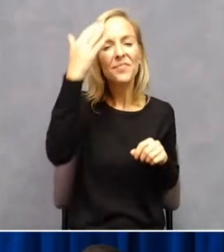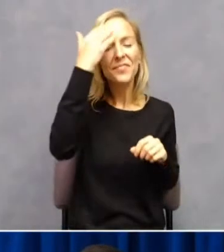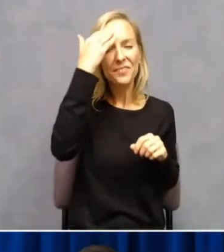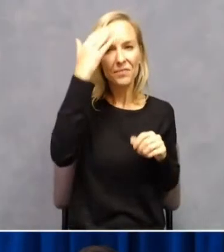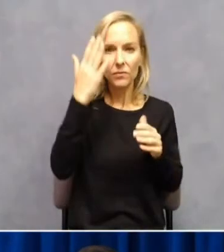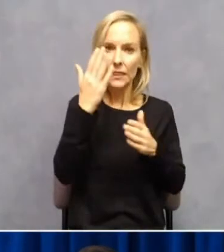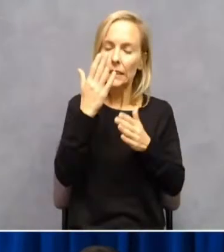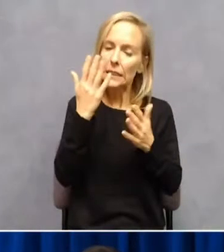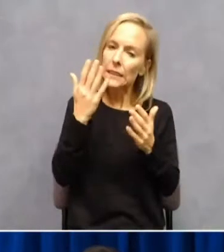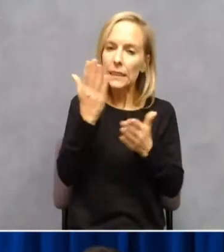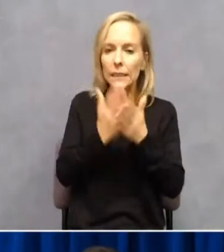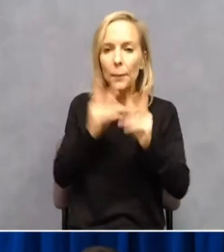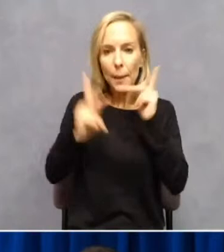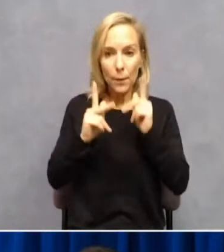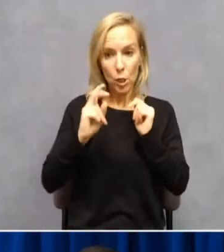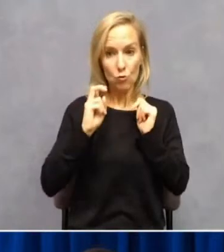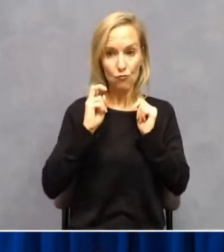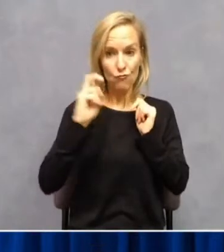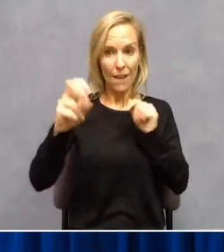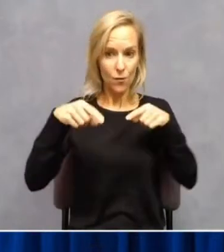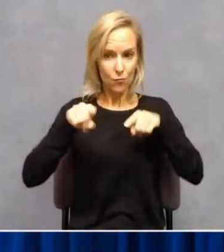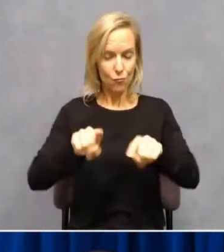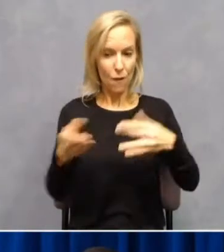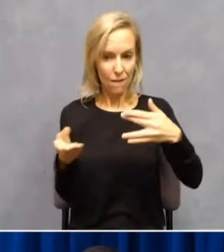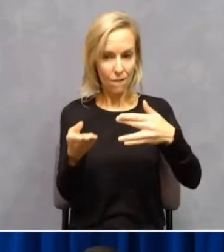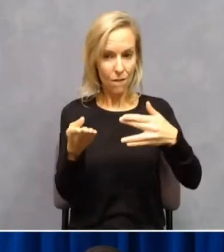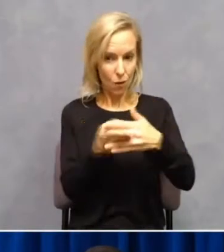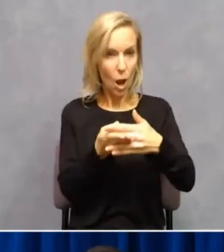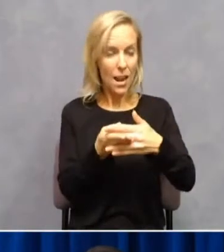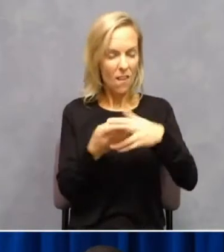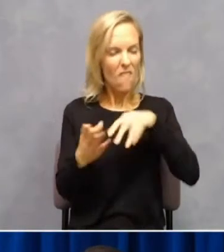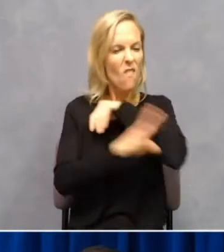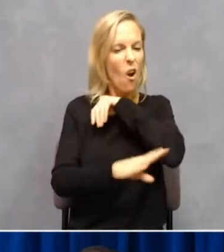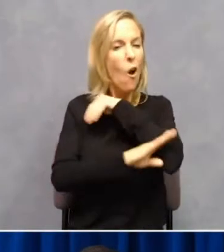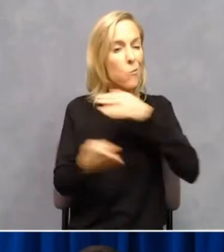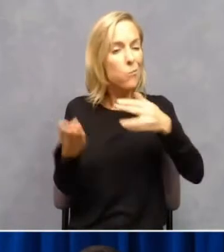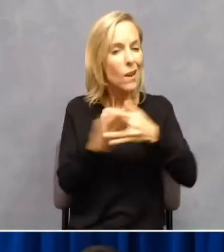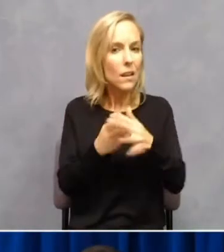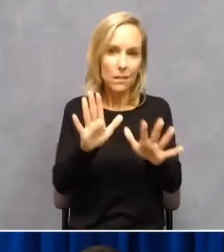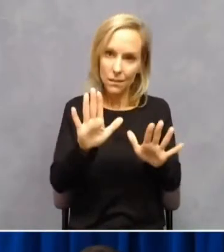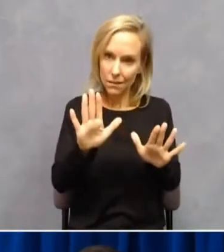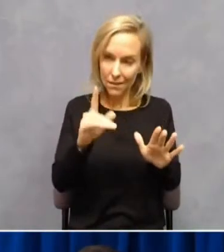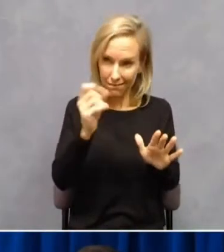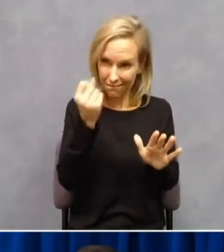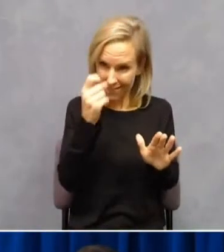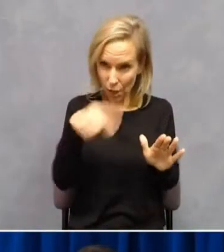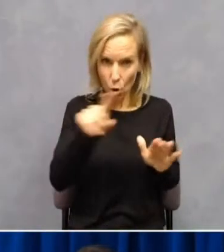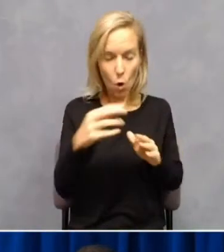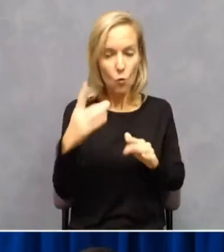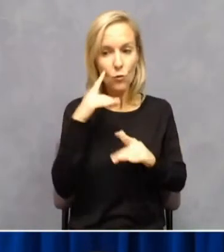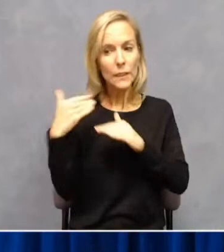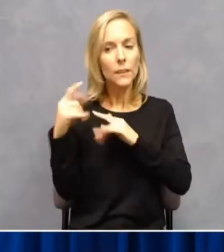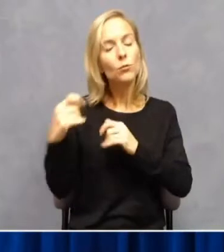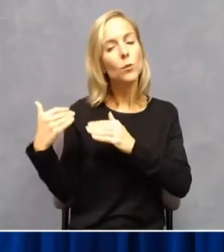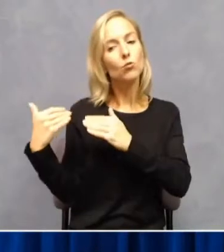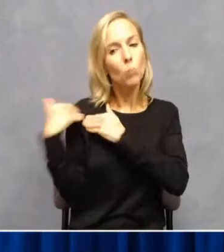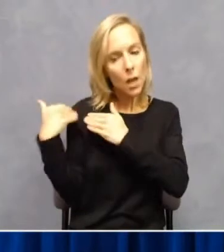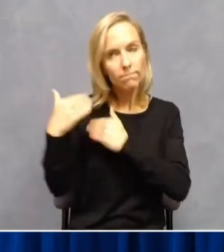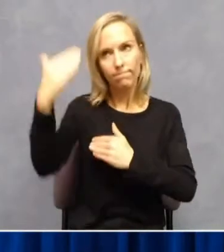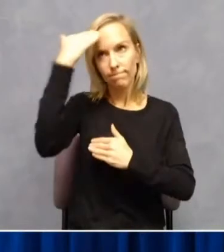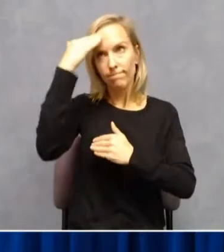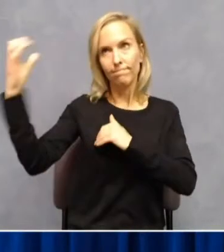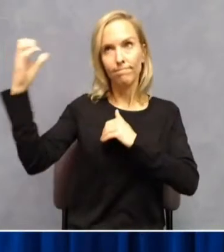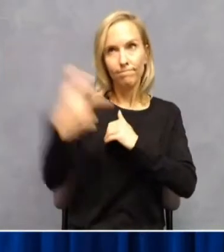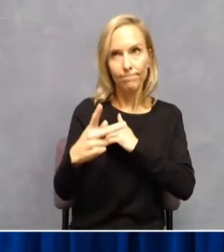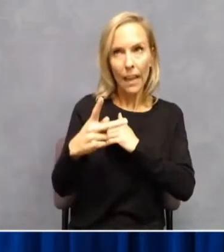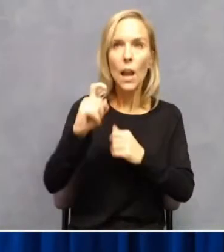break. And if you did, we need you to do the responsible thing. And that's get everybody tested, especially before they go back to